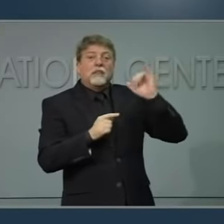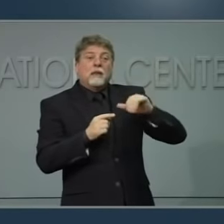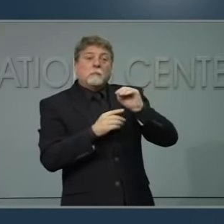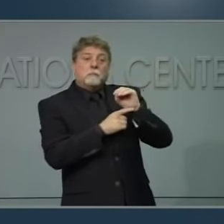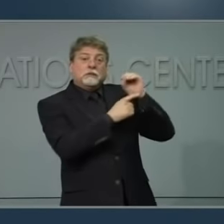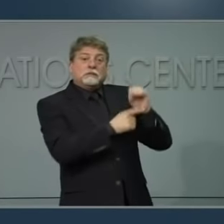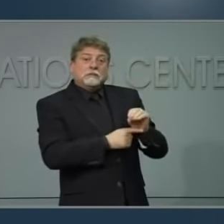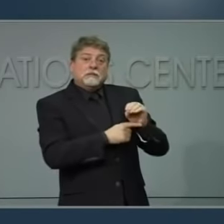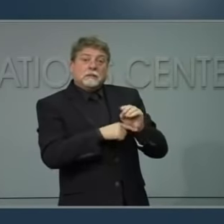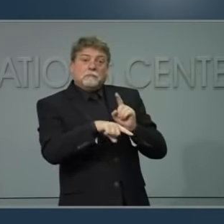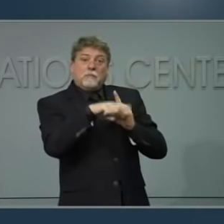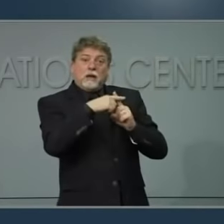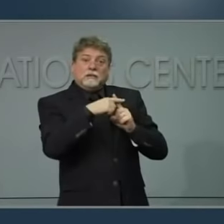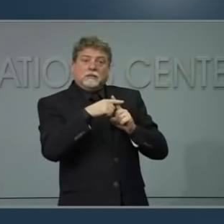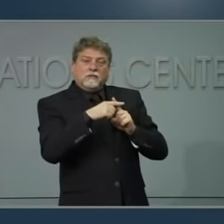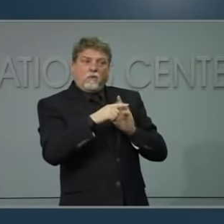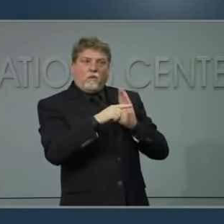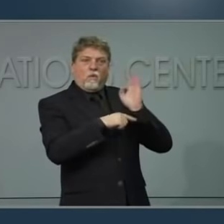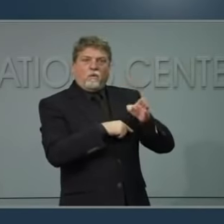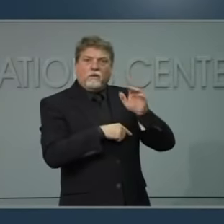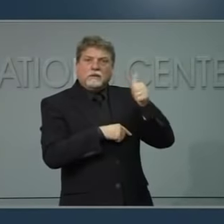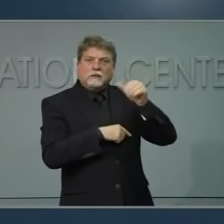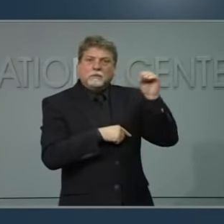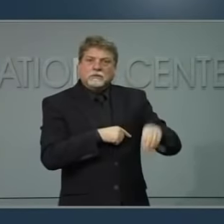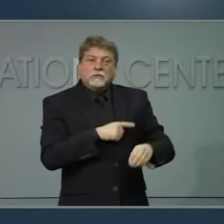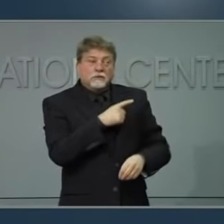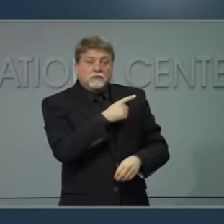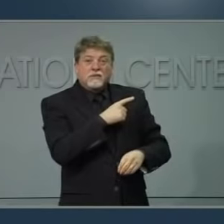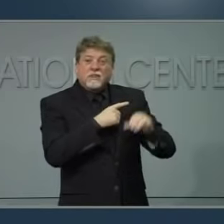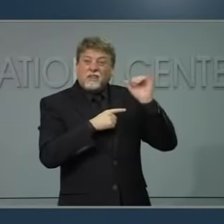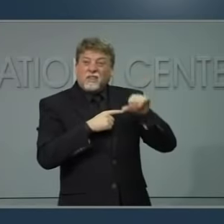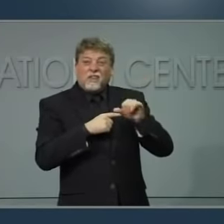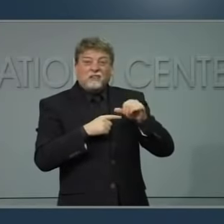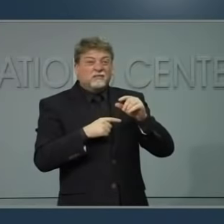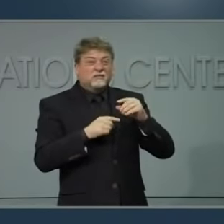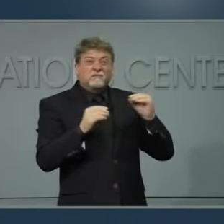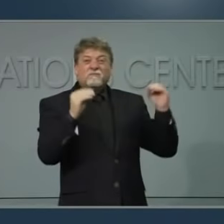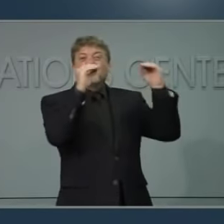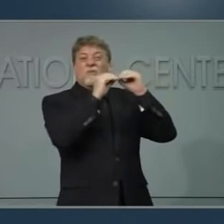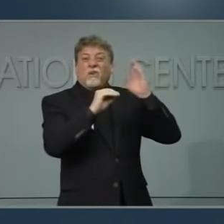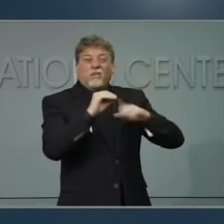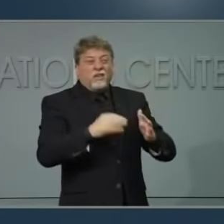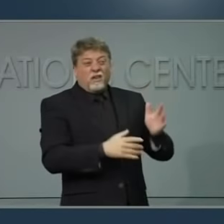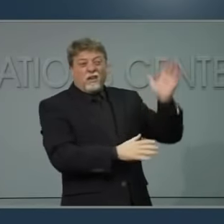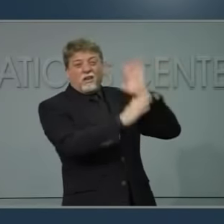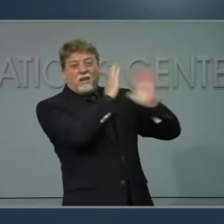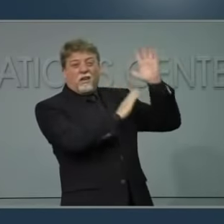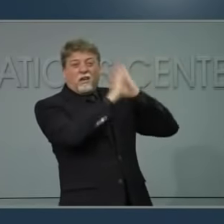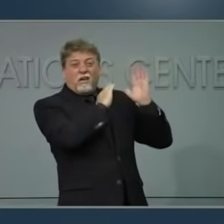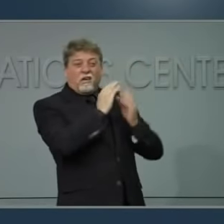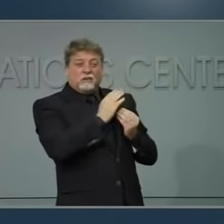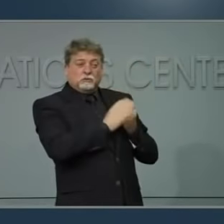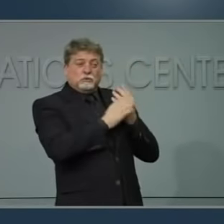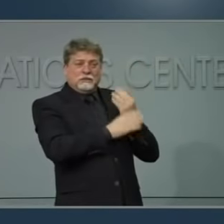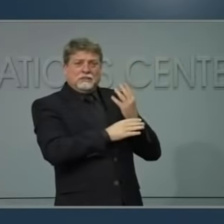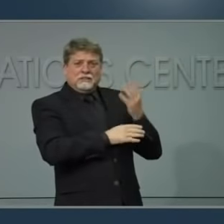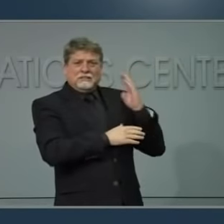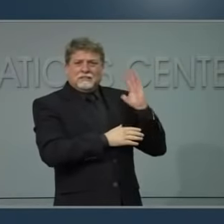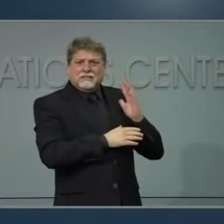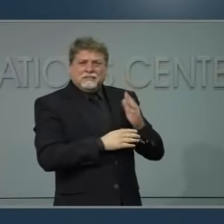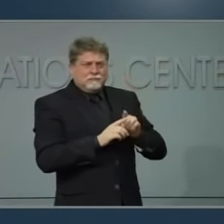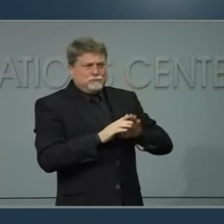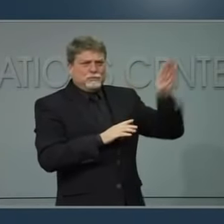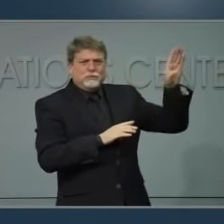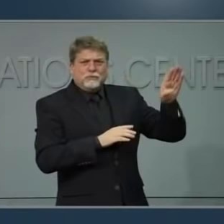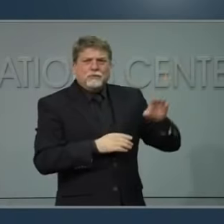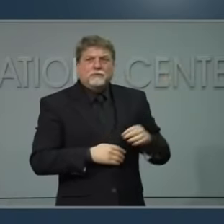last week. And again, these are our highest rates since early in the pandemic when our testing levels were much, much lower. On the next graph,